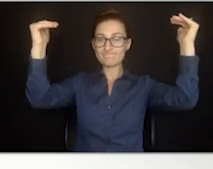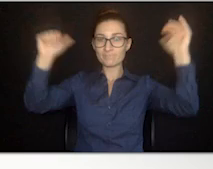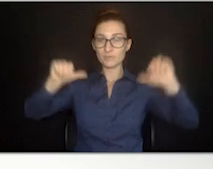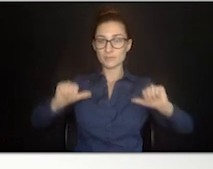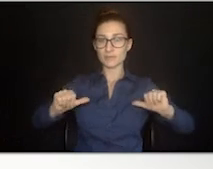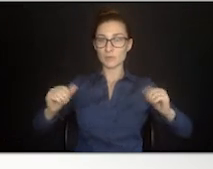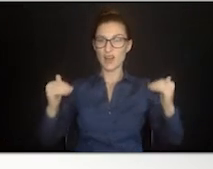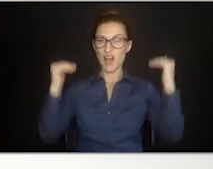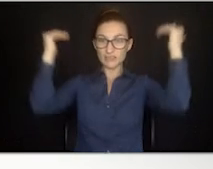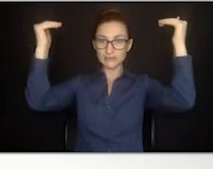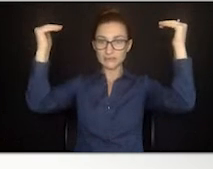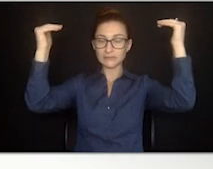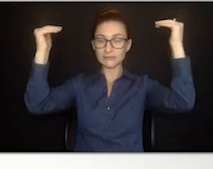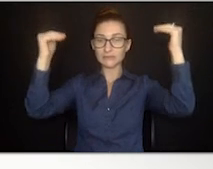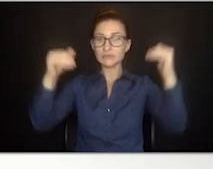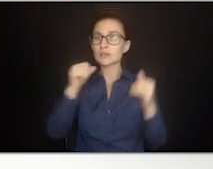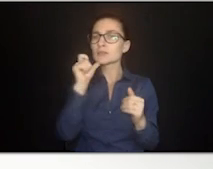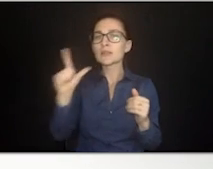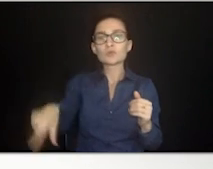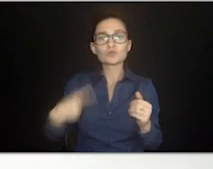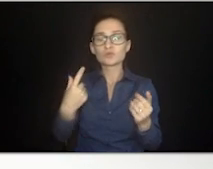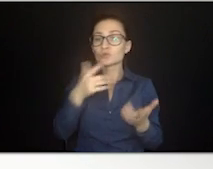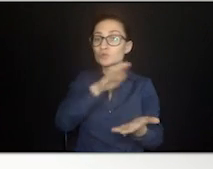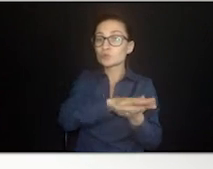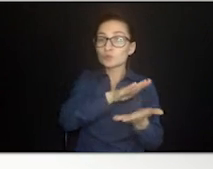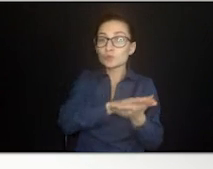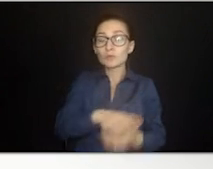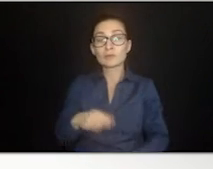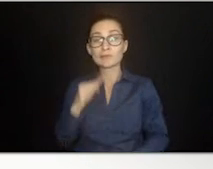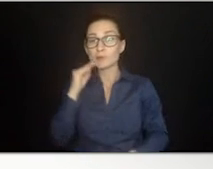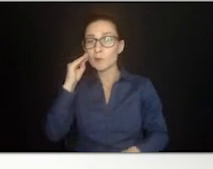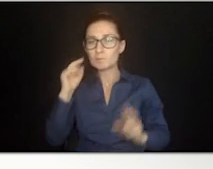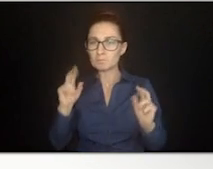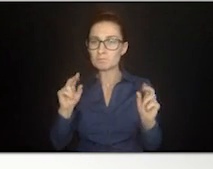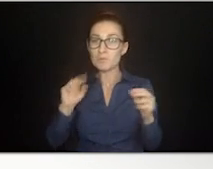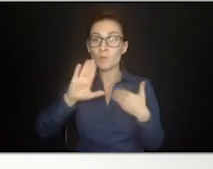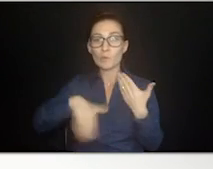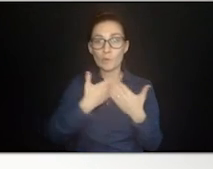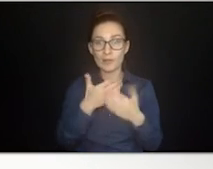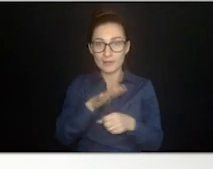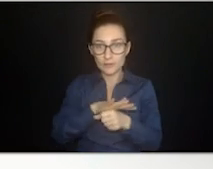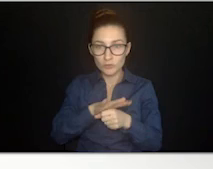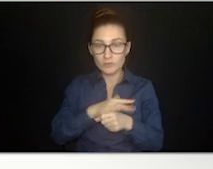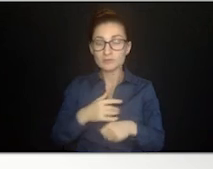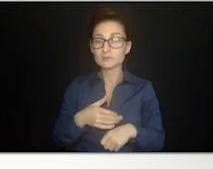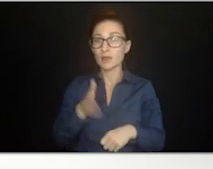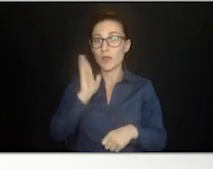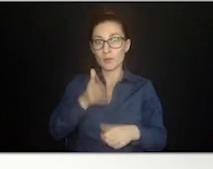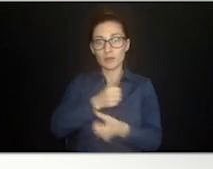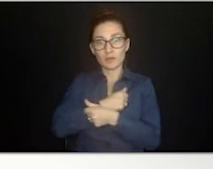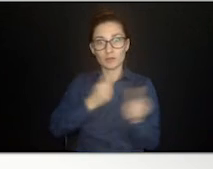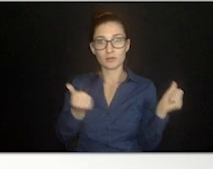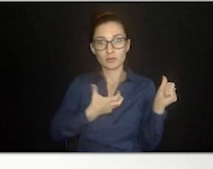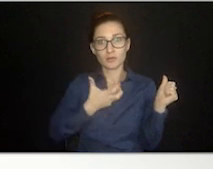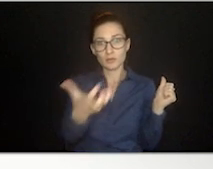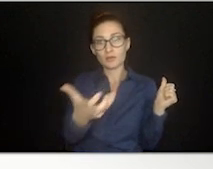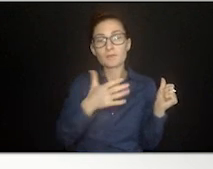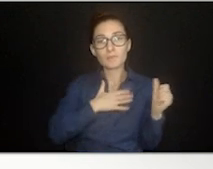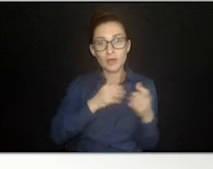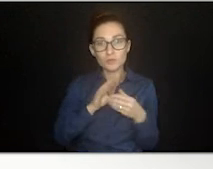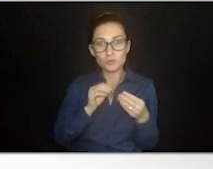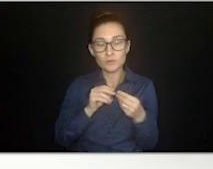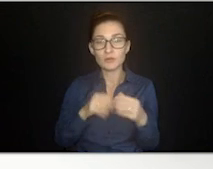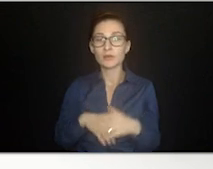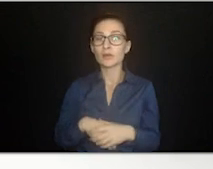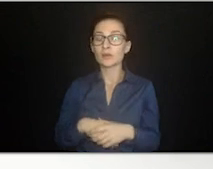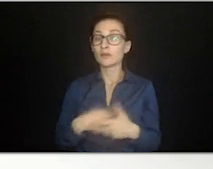Not just in school or just at home, but in all areas of my life. I'm going to speak personally for a moment. I would have never known what I'm capable